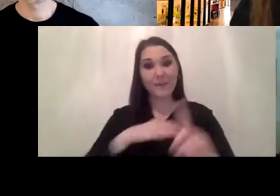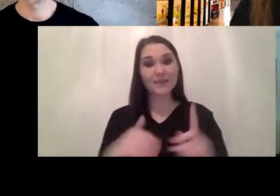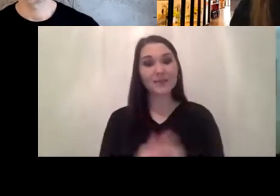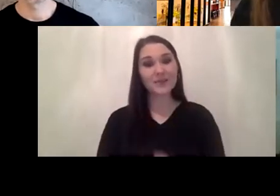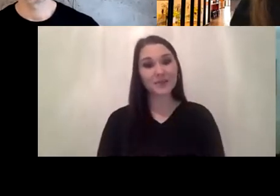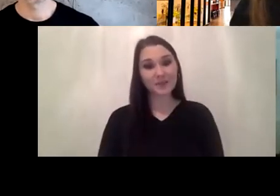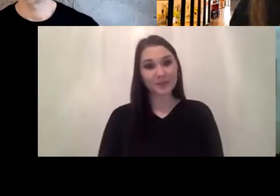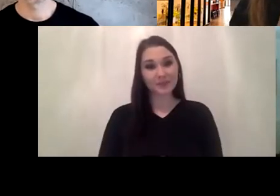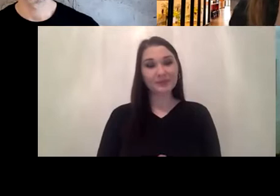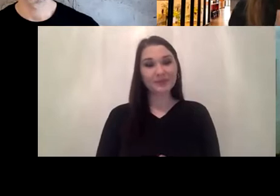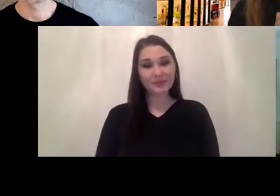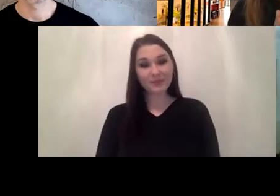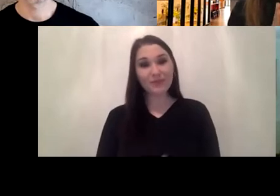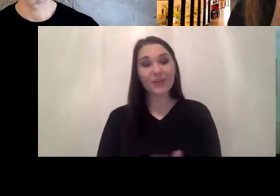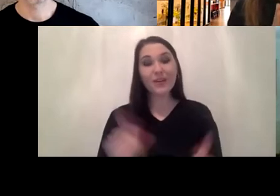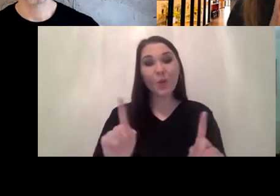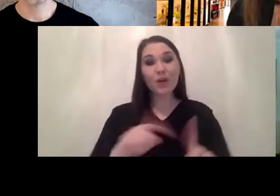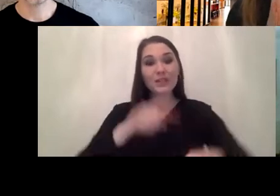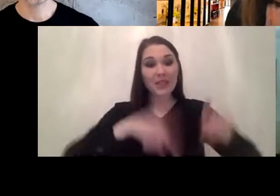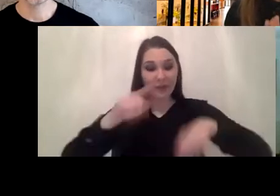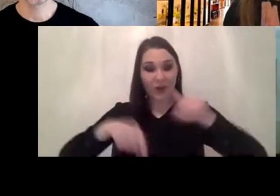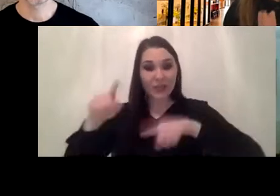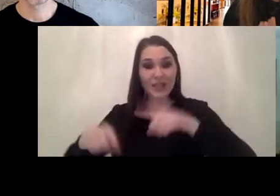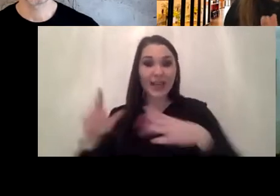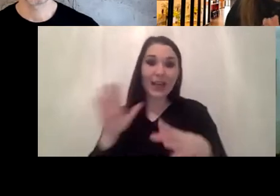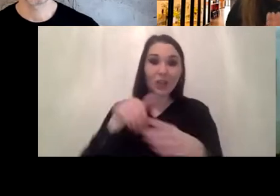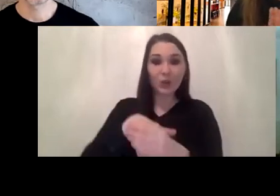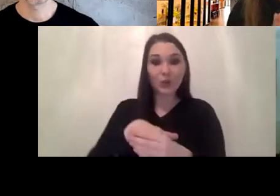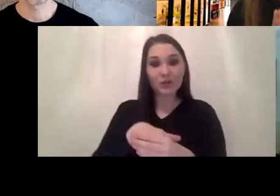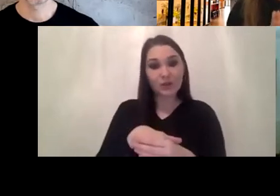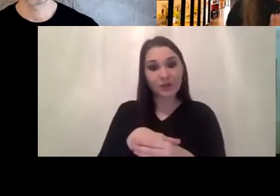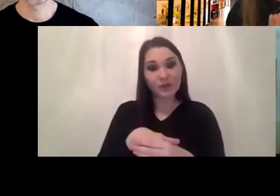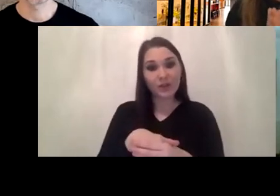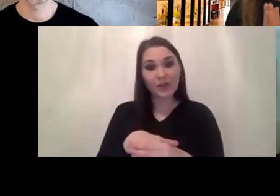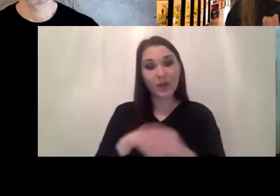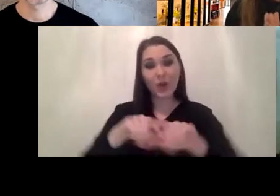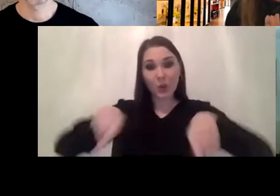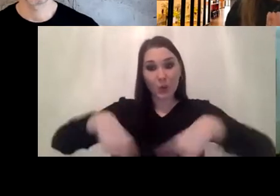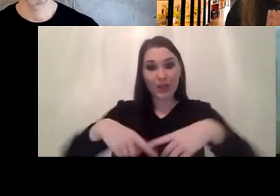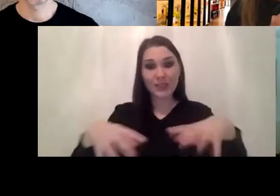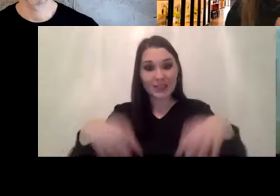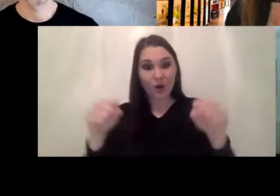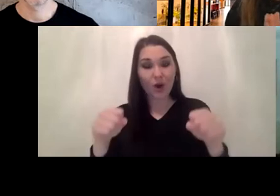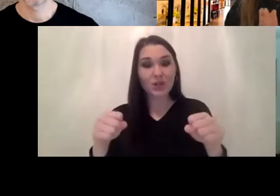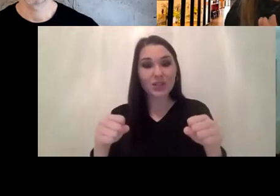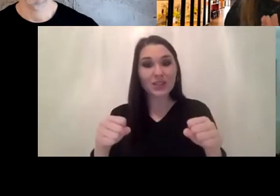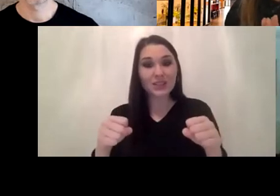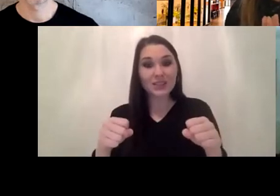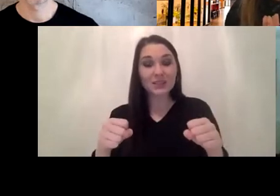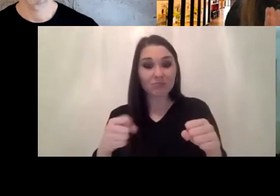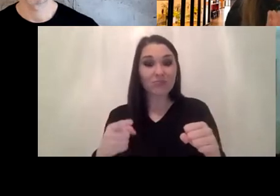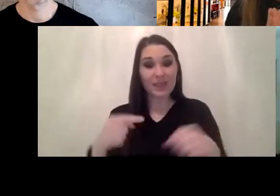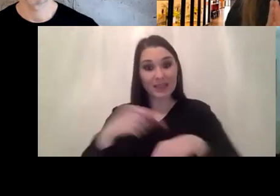know, diversity and inclusivity measures we started taking during this